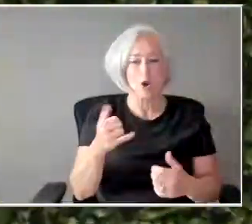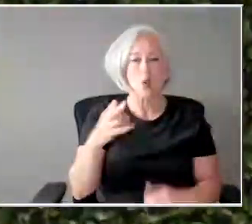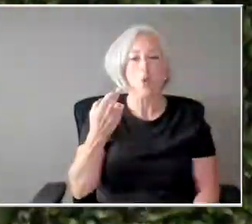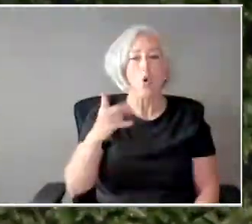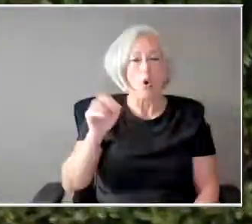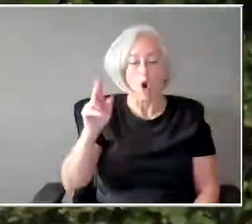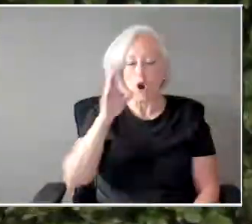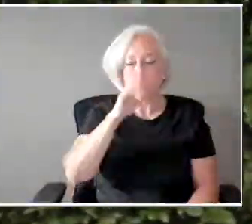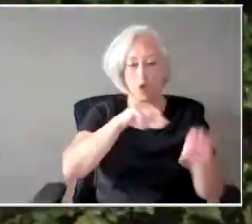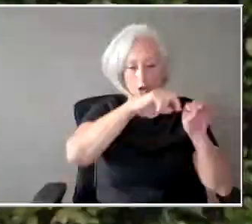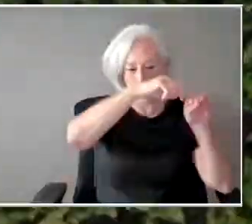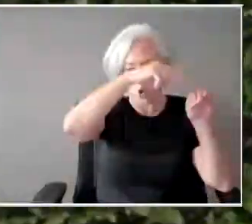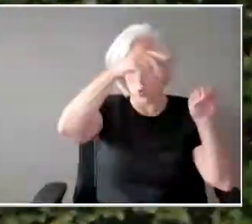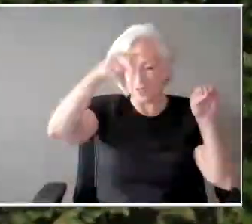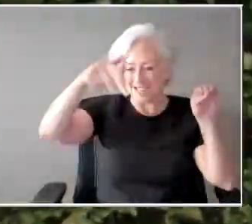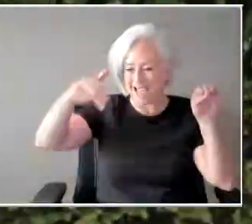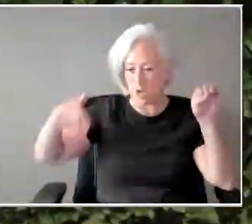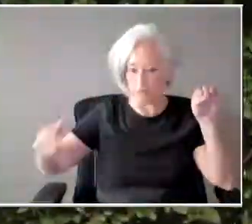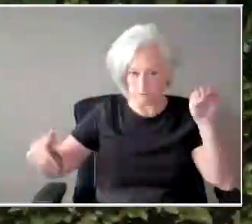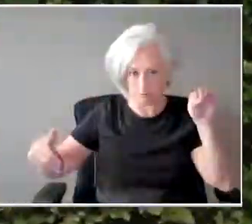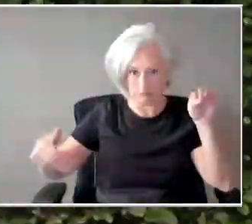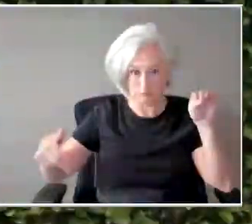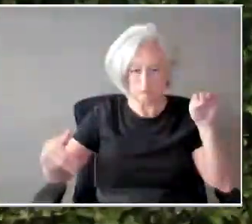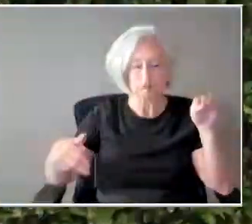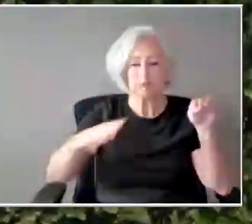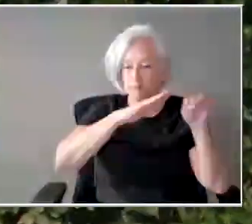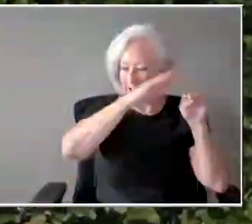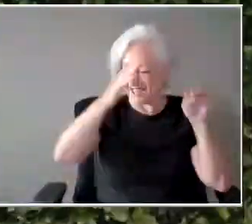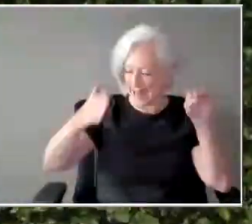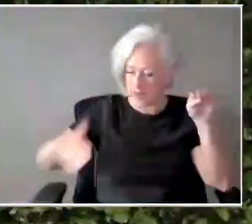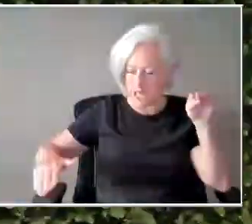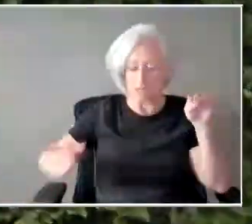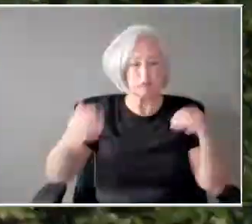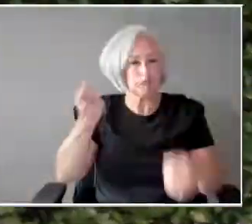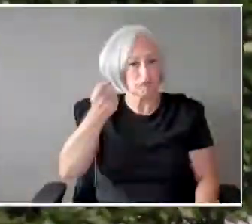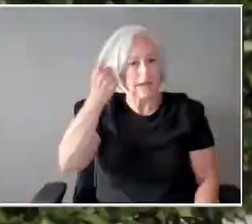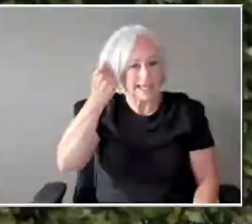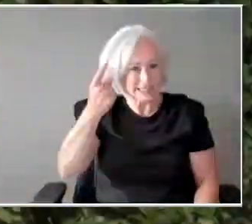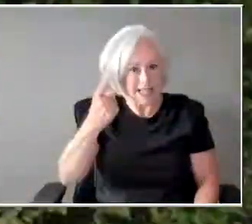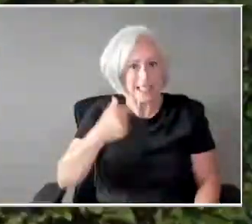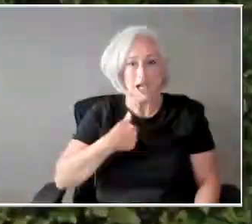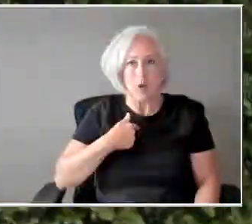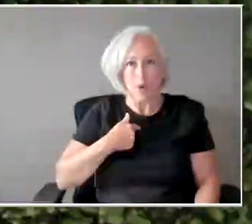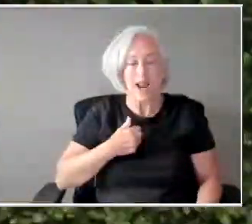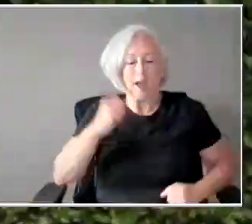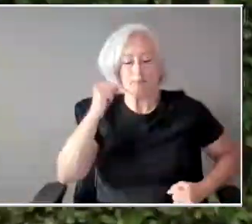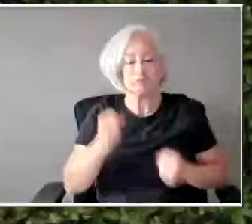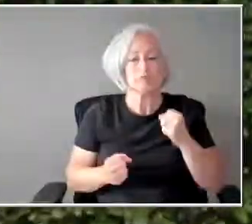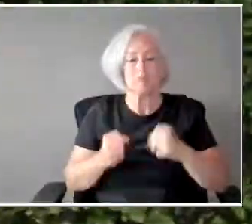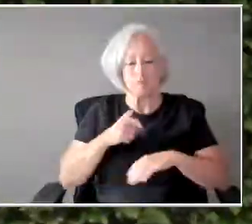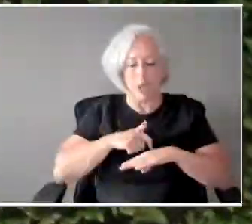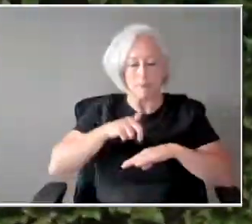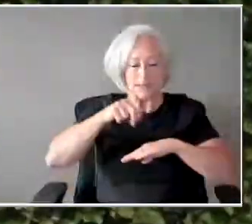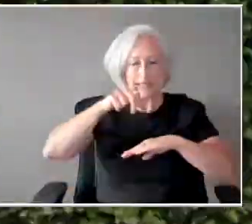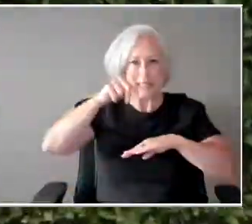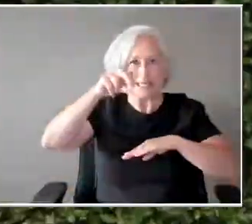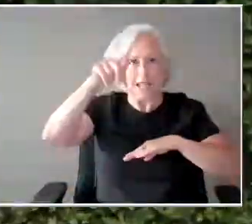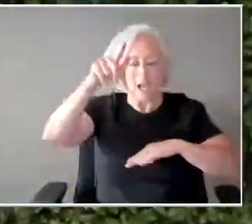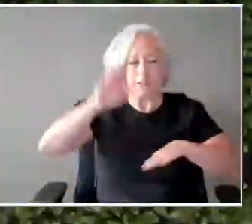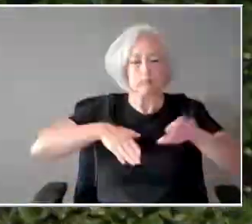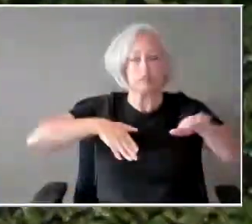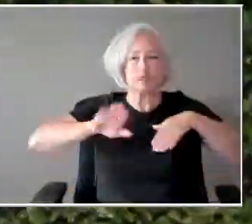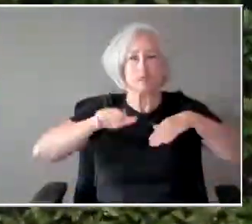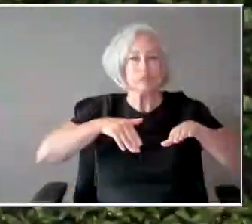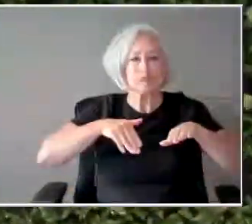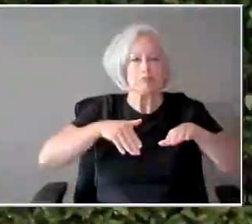but we're talking about incline. It makes sense. I mean, I get winded when I walk upstairs. I get it. It gets your heart rate up. But what's